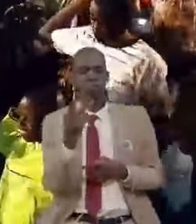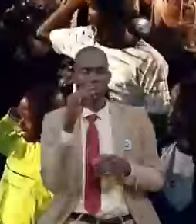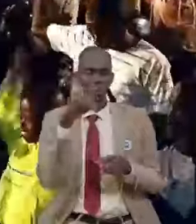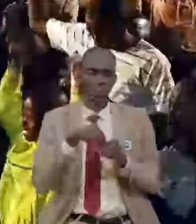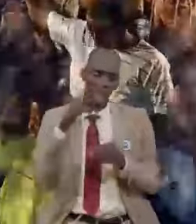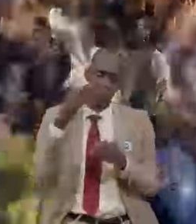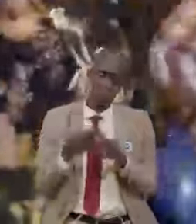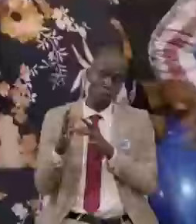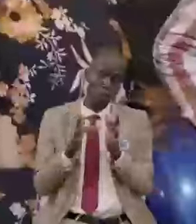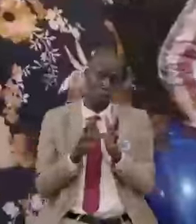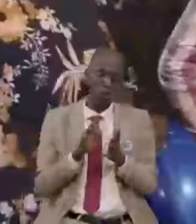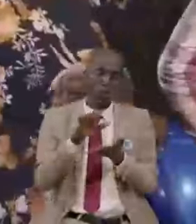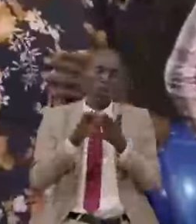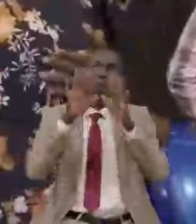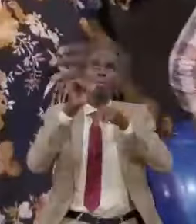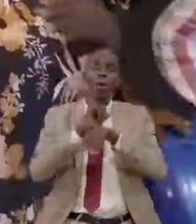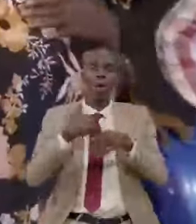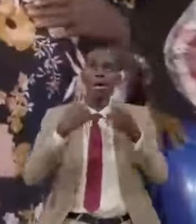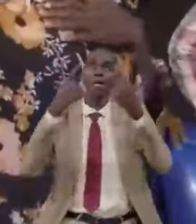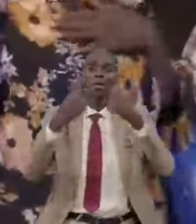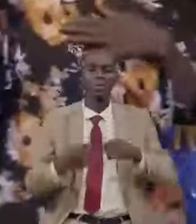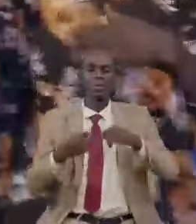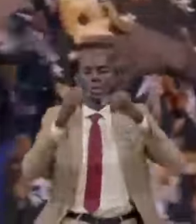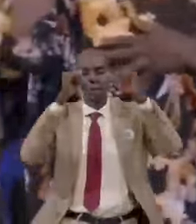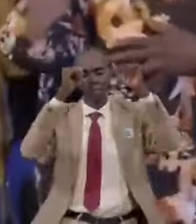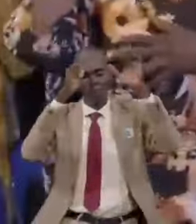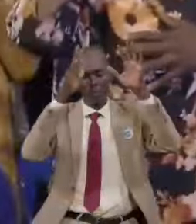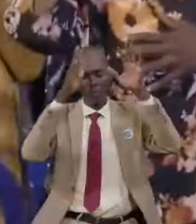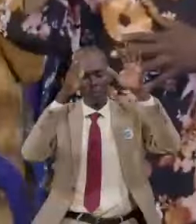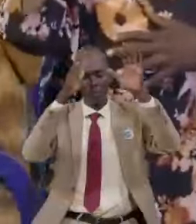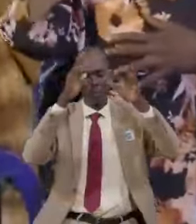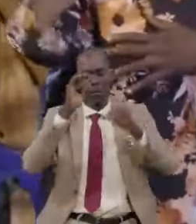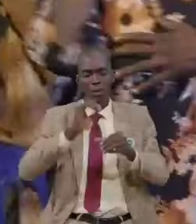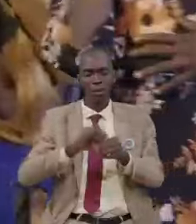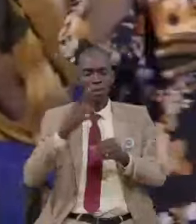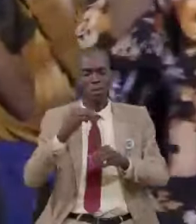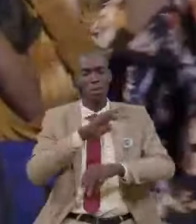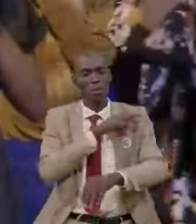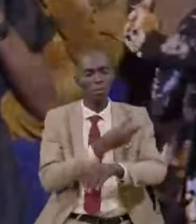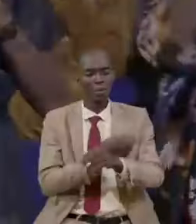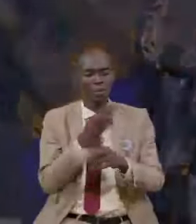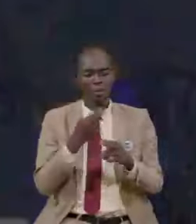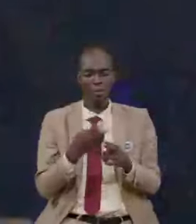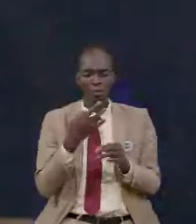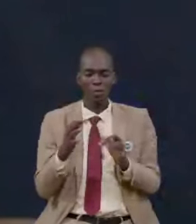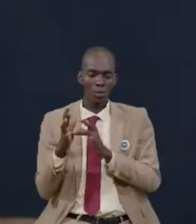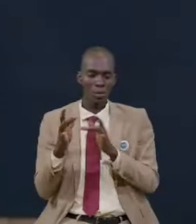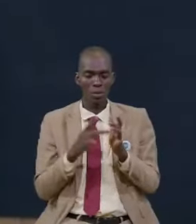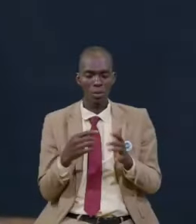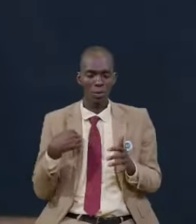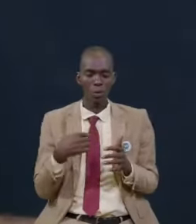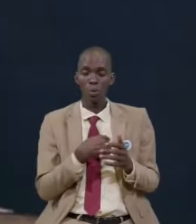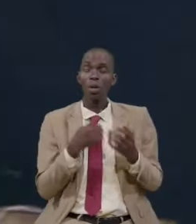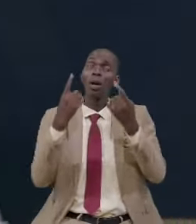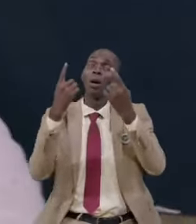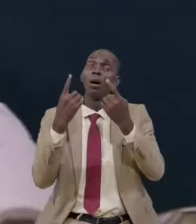arrived. Amen. Father, in the mighty name of Jesus, Amen. We come before you, God of